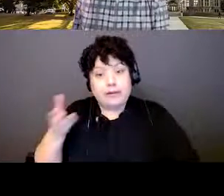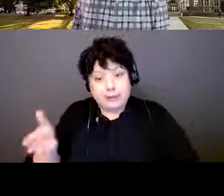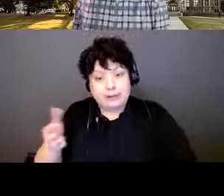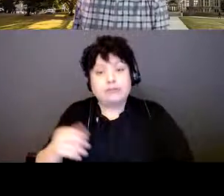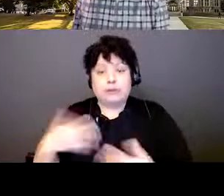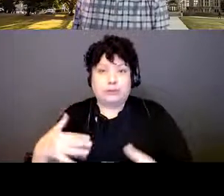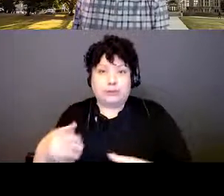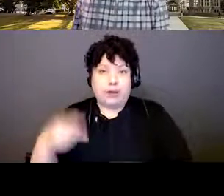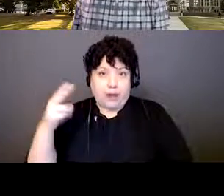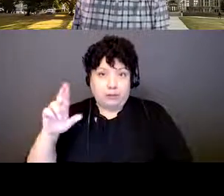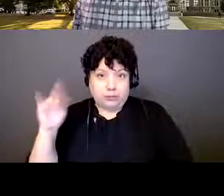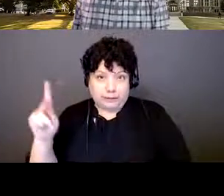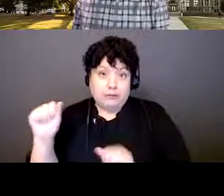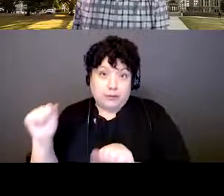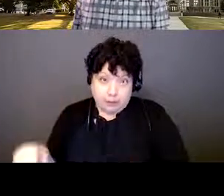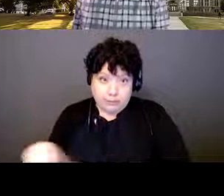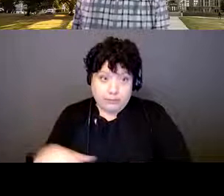population. Next slide.